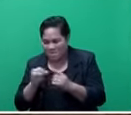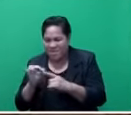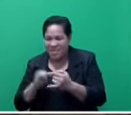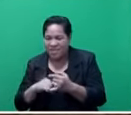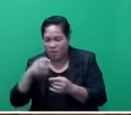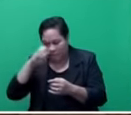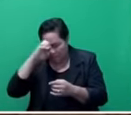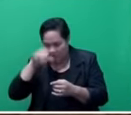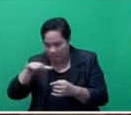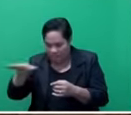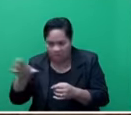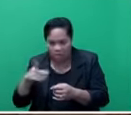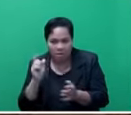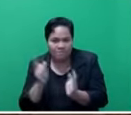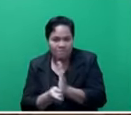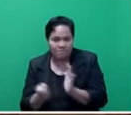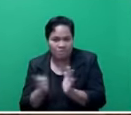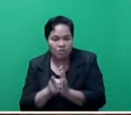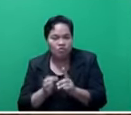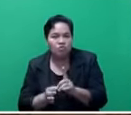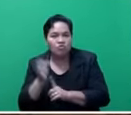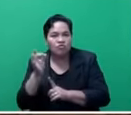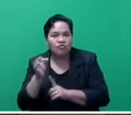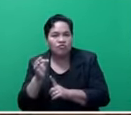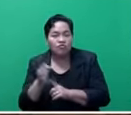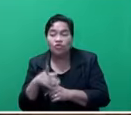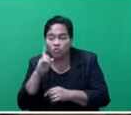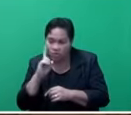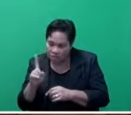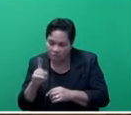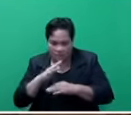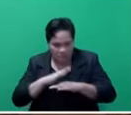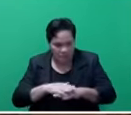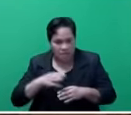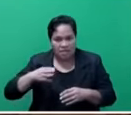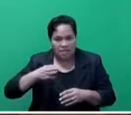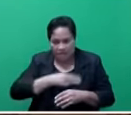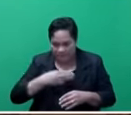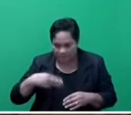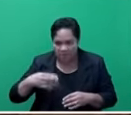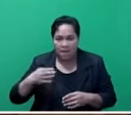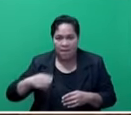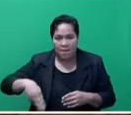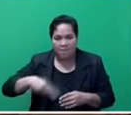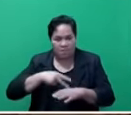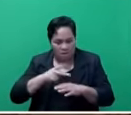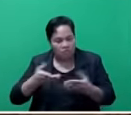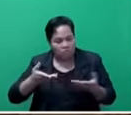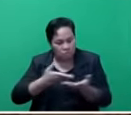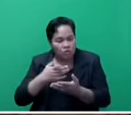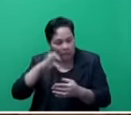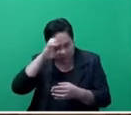be effective, to come up with new strategies to improvement. We sit as ministers, members of parliament, and we expect the civil service to do their jobs.